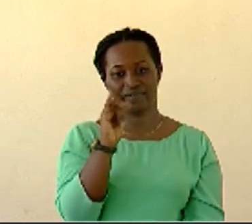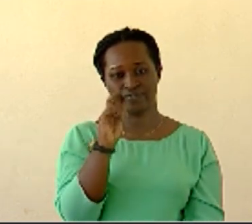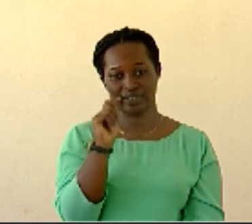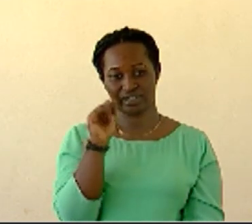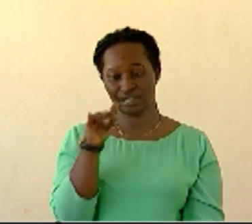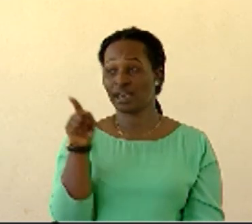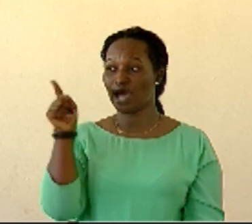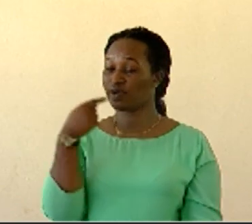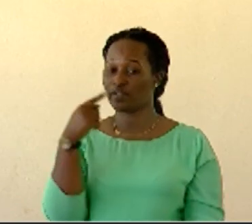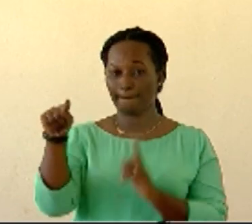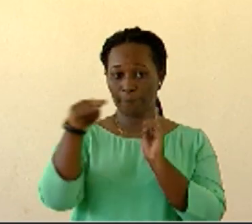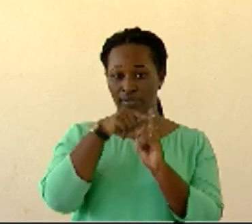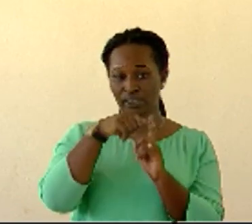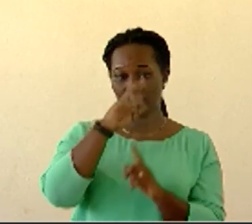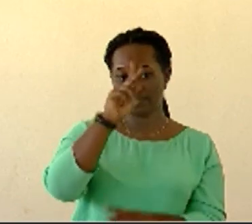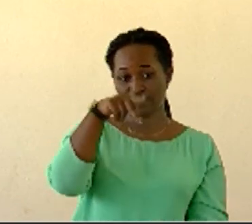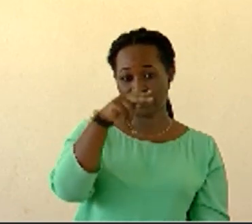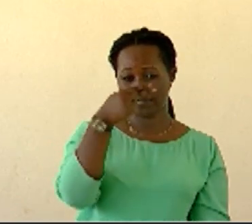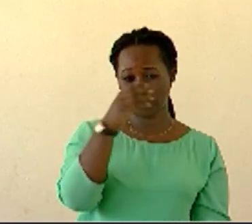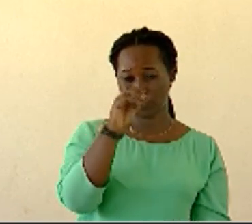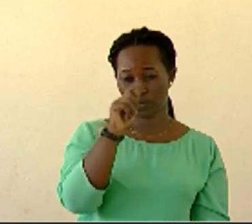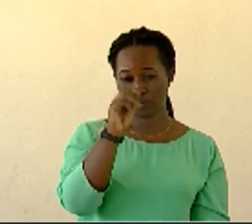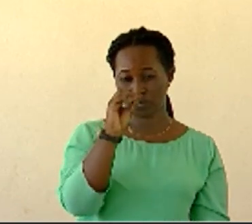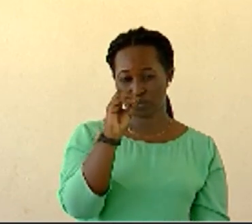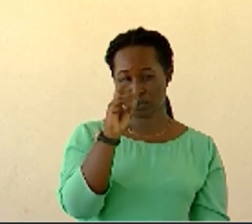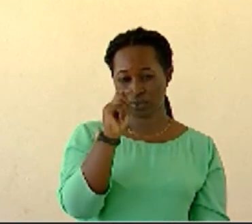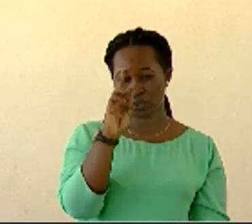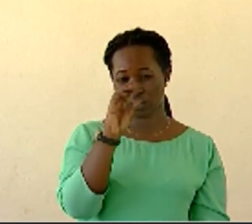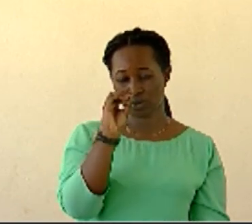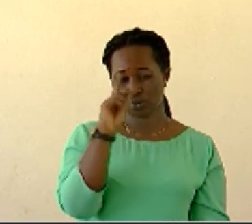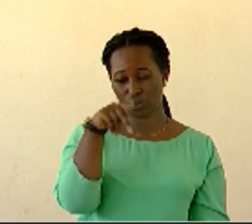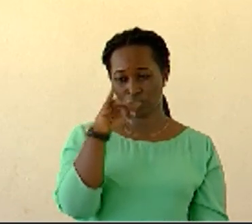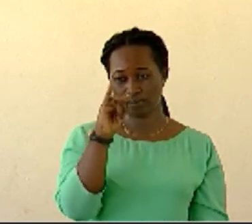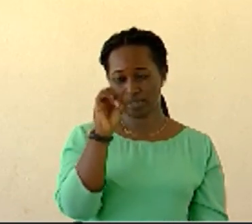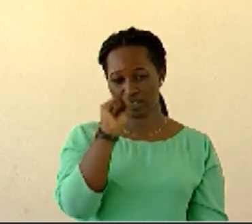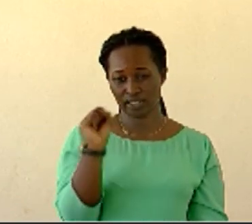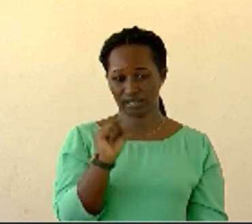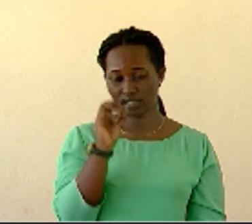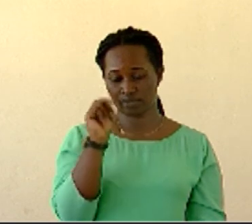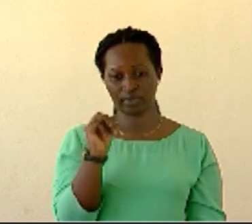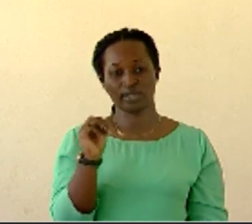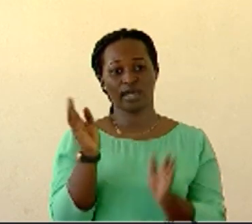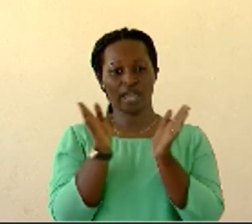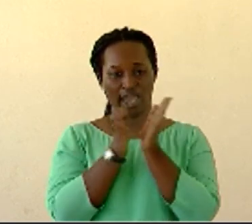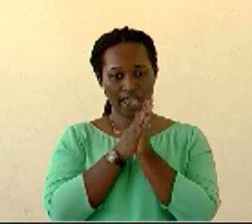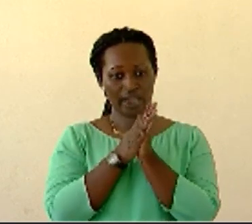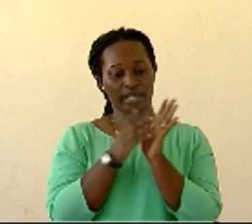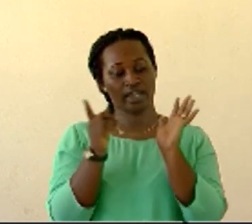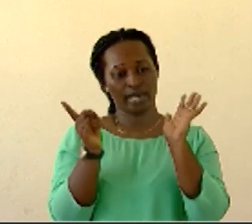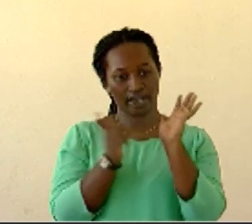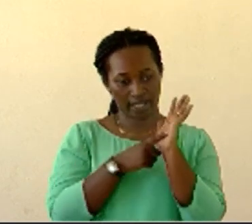positive phototropism, as well as roots are growing away from sunlight, we say